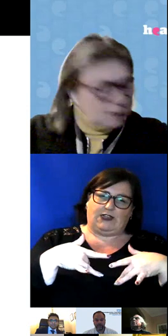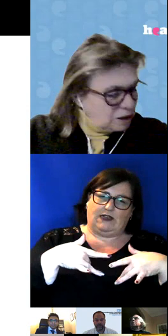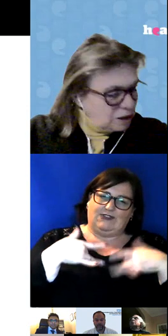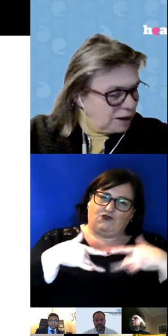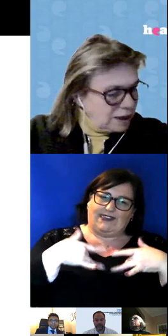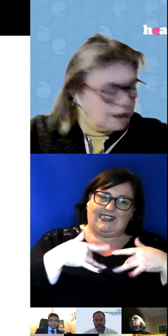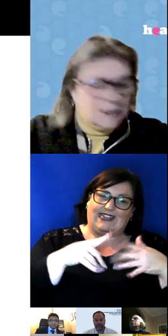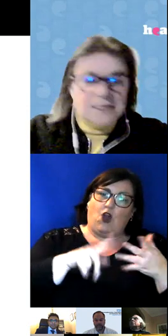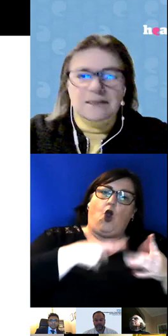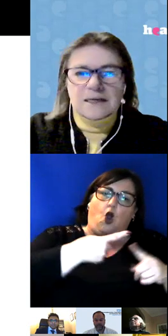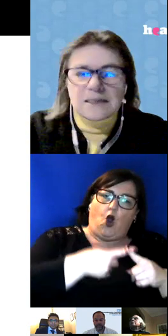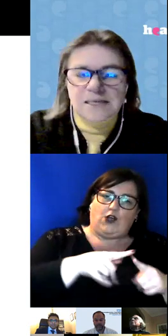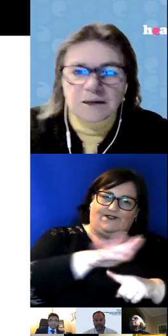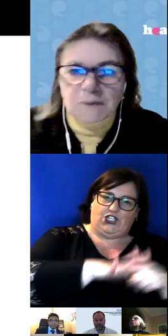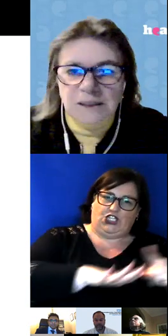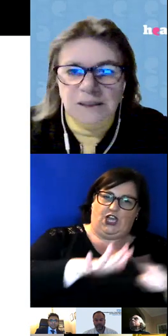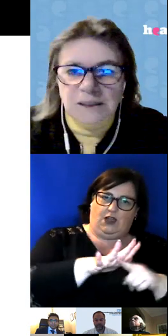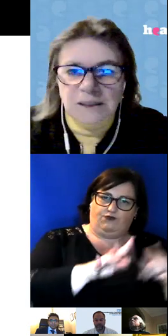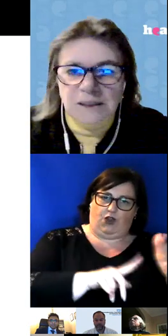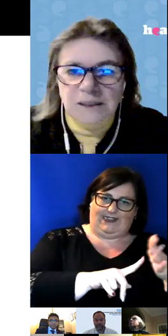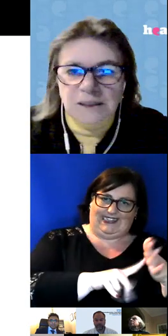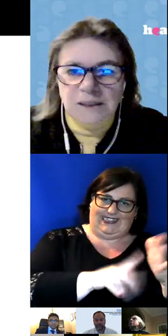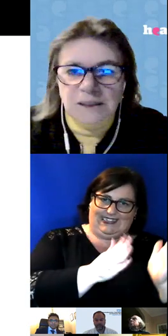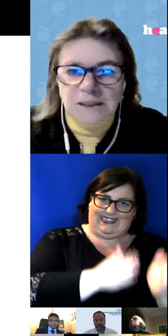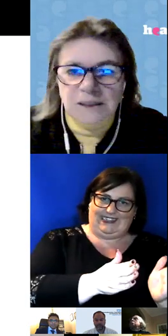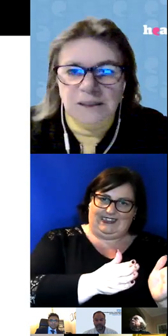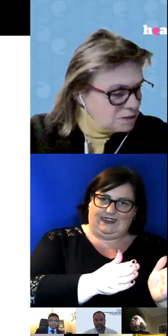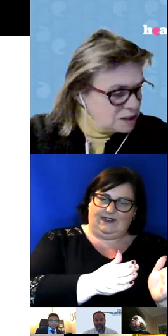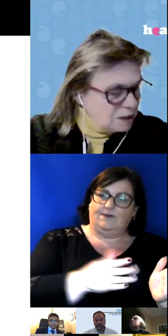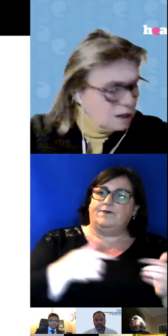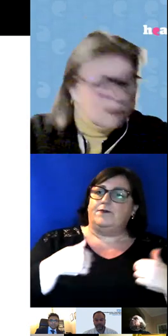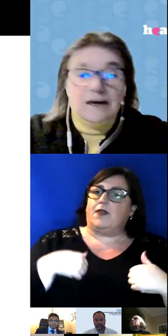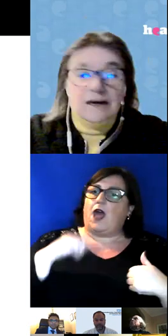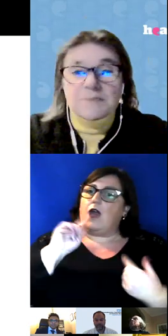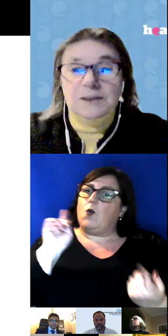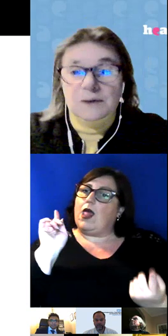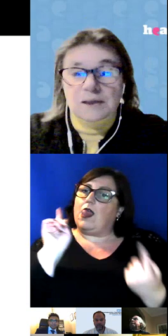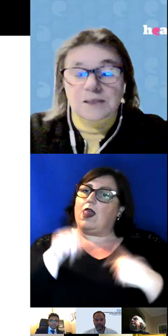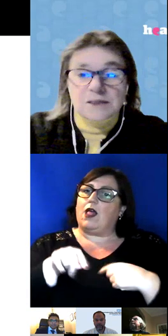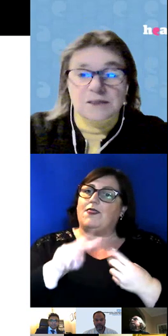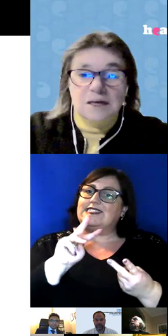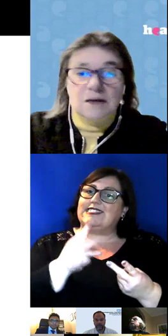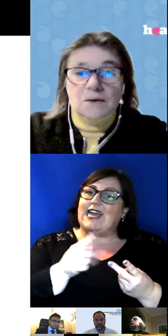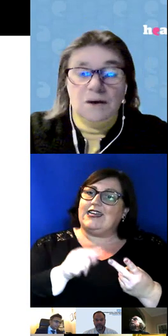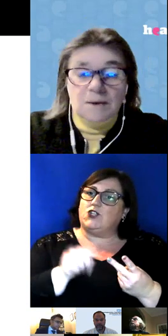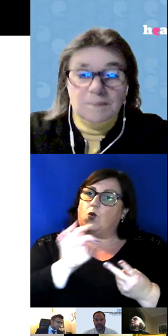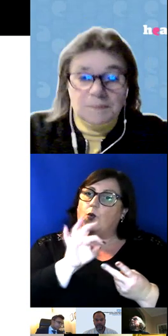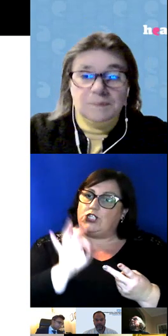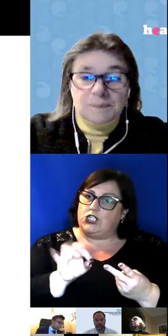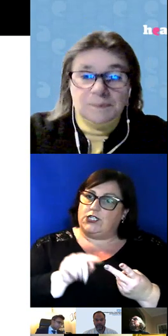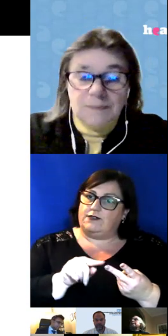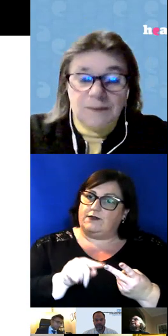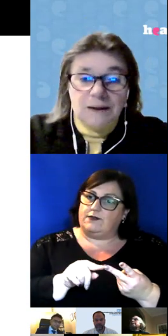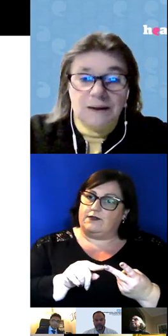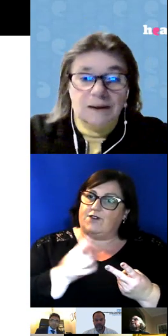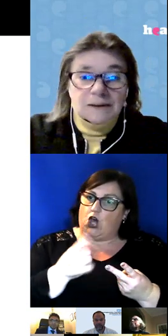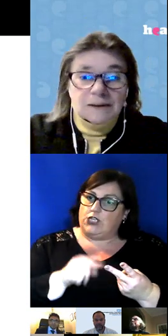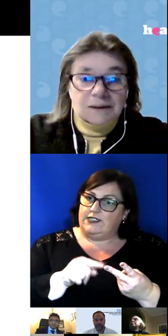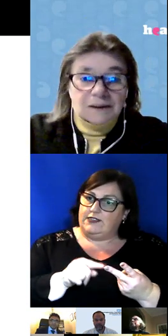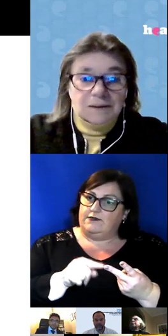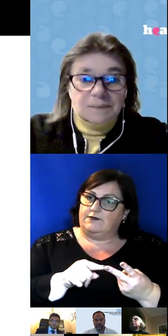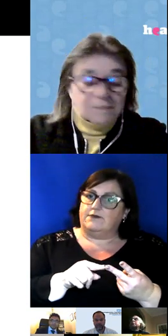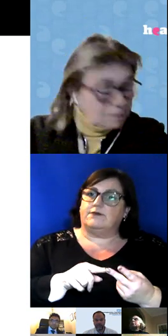Thank you very much, Tony. Can I take the second question first and perhaps ask Councillor Leffman to take that on? Thank